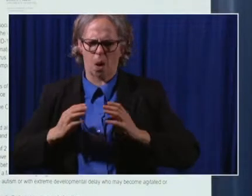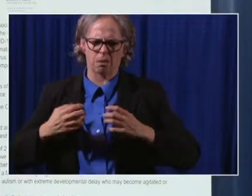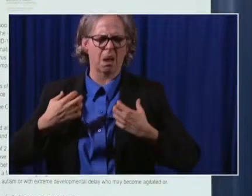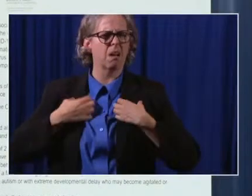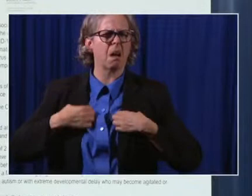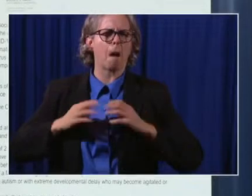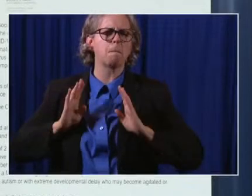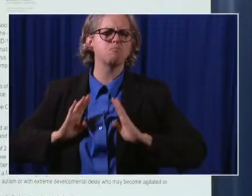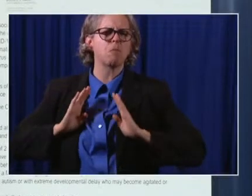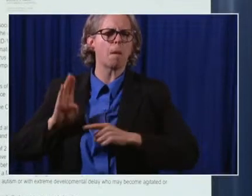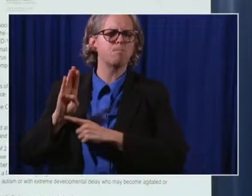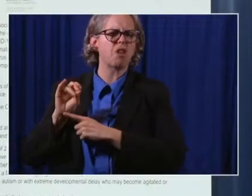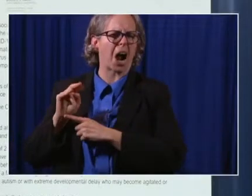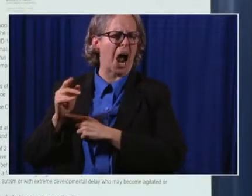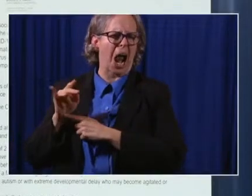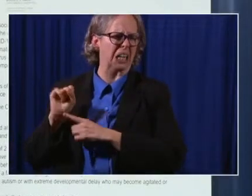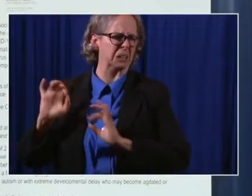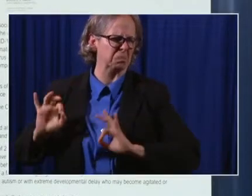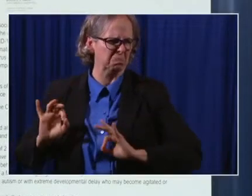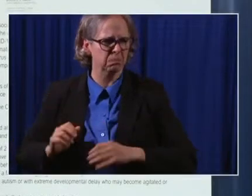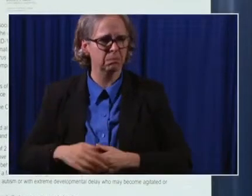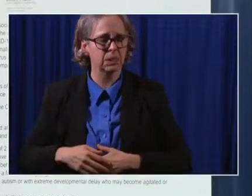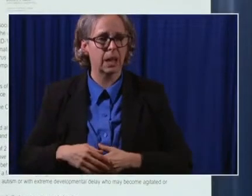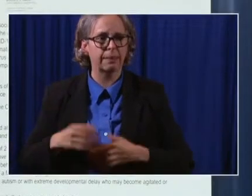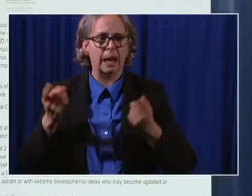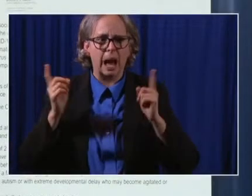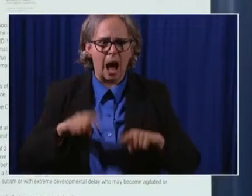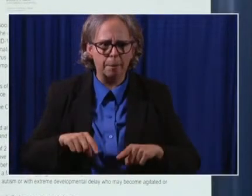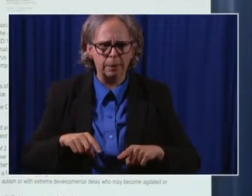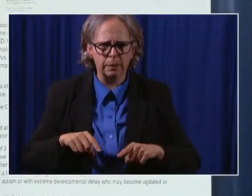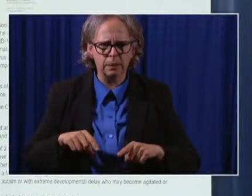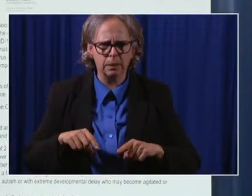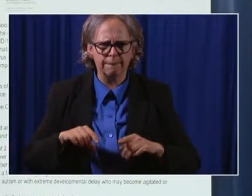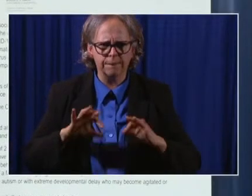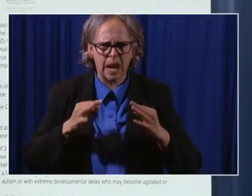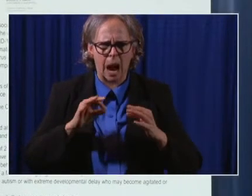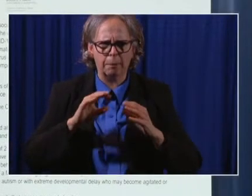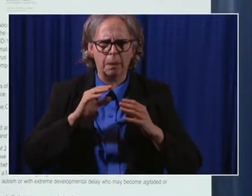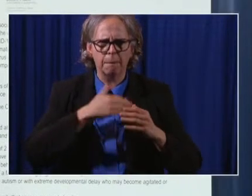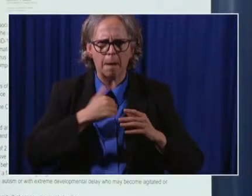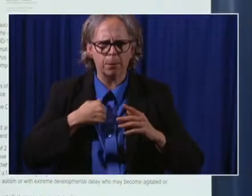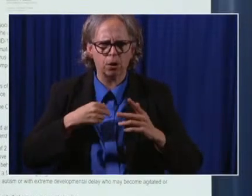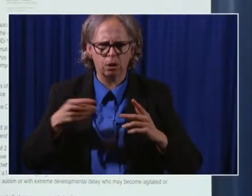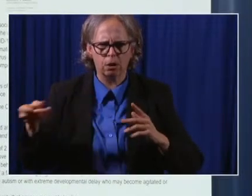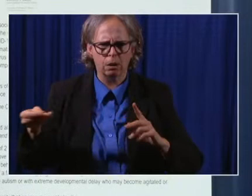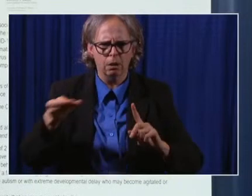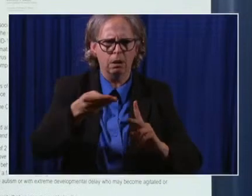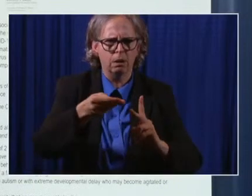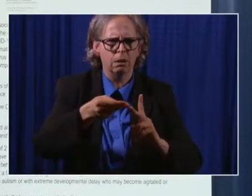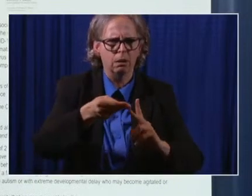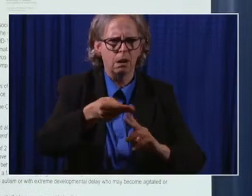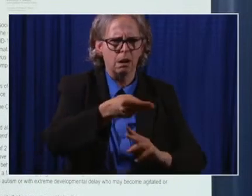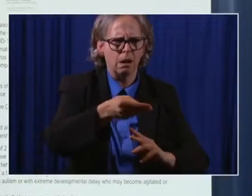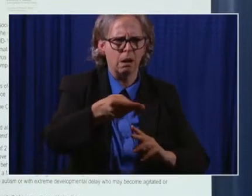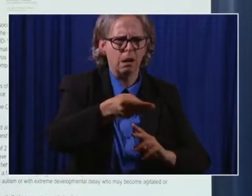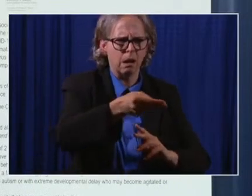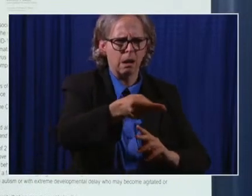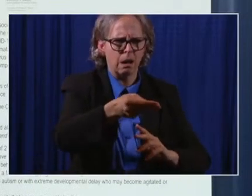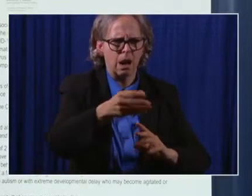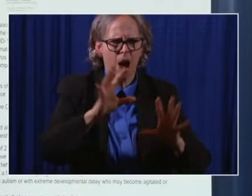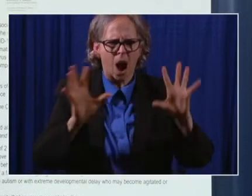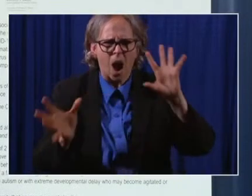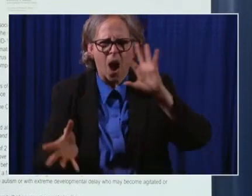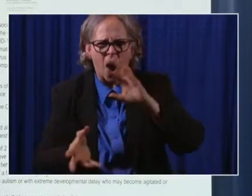Other family members, though, then started getting sick. They were tested for the coronavirus. Out of that family, the father's